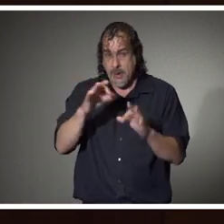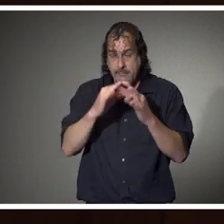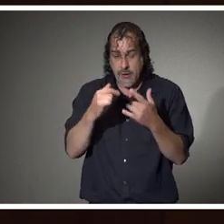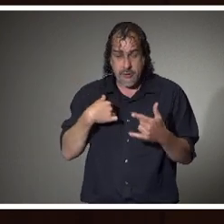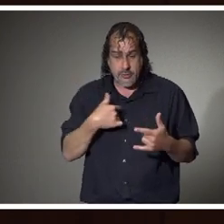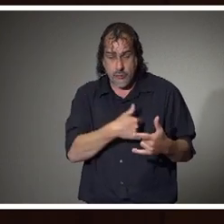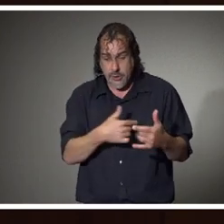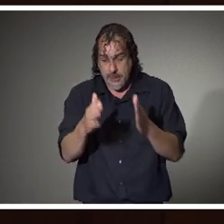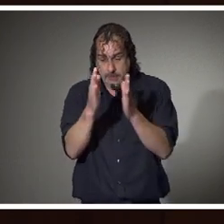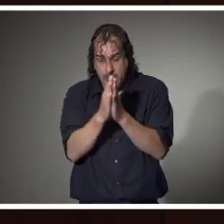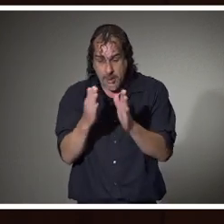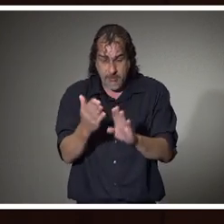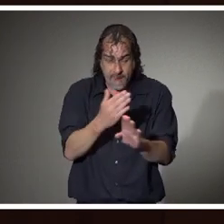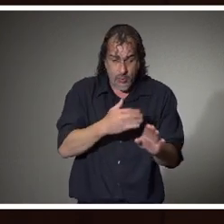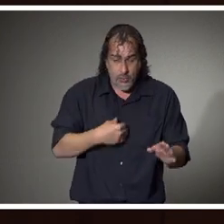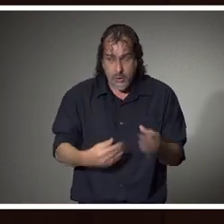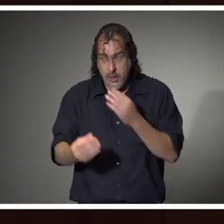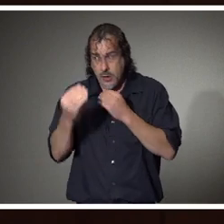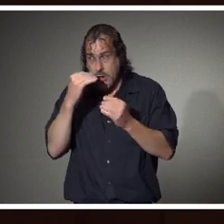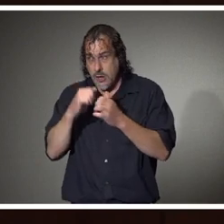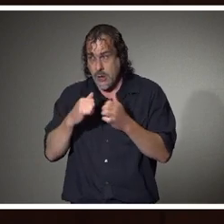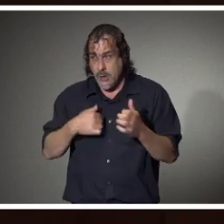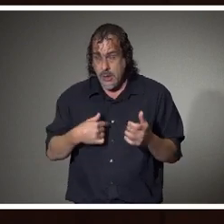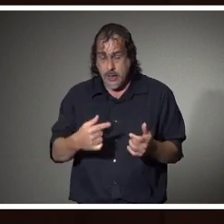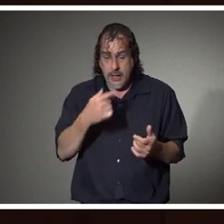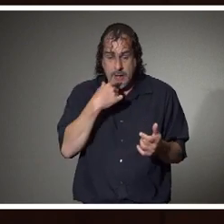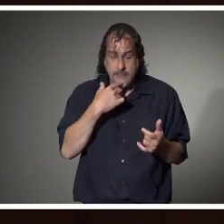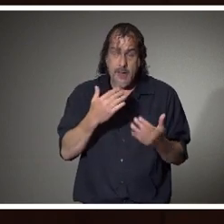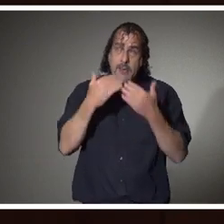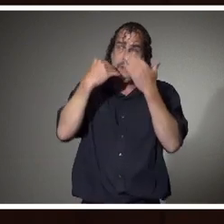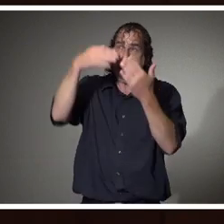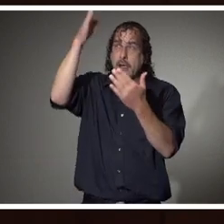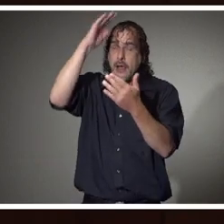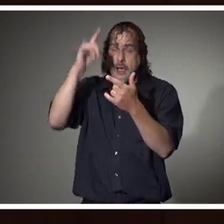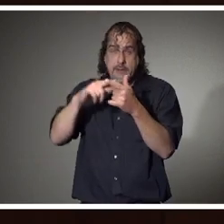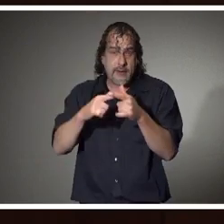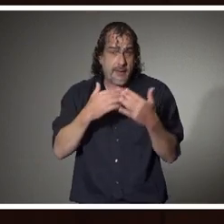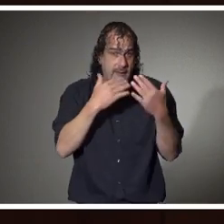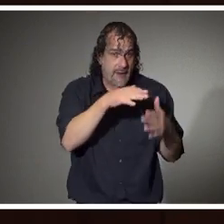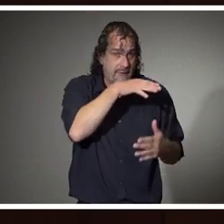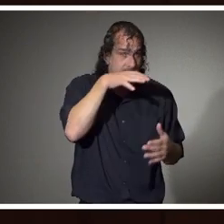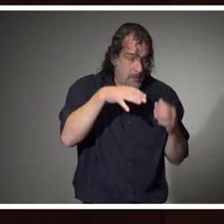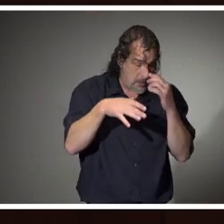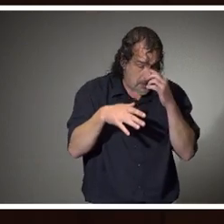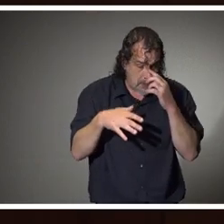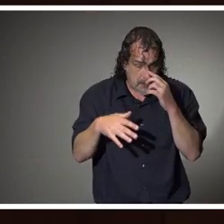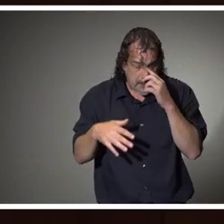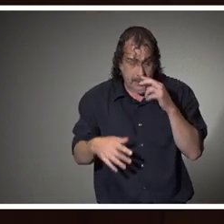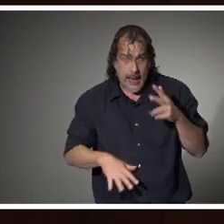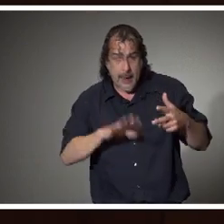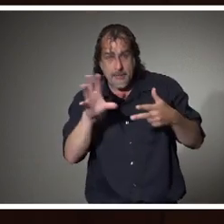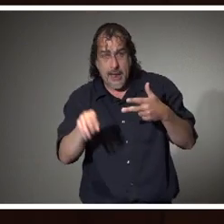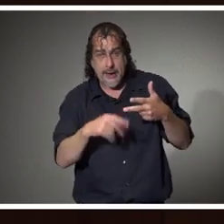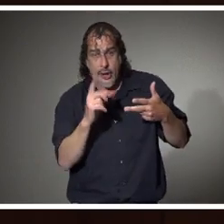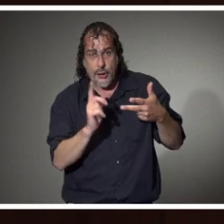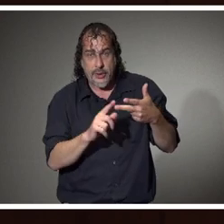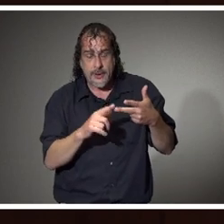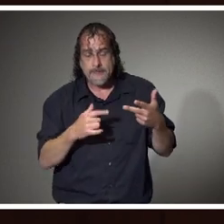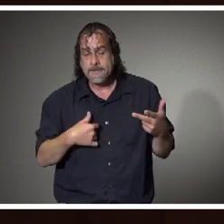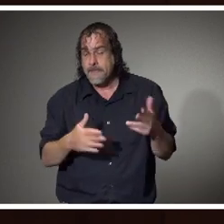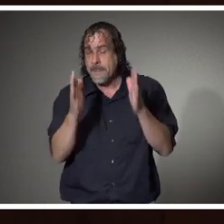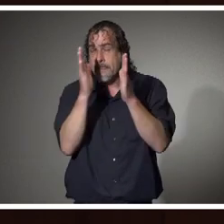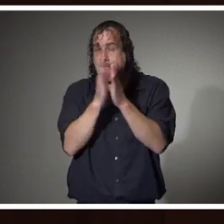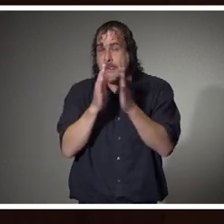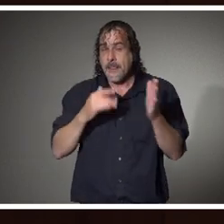pray before we eat, you know, I always say, first thank God, then thank a farmer. Now I'm adding the third thing to that. Let's